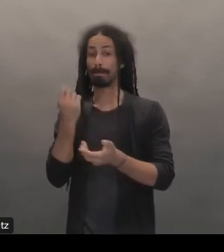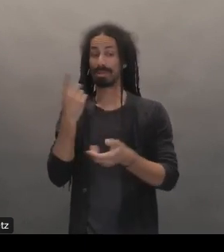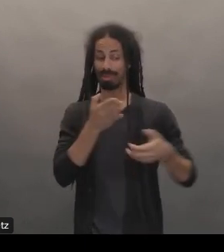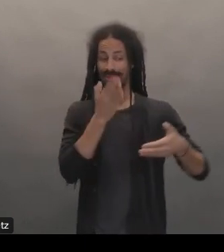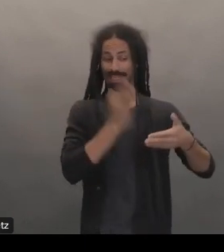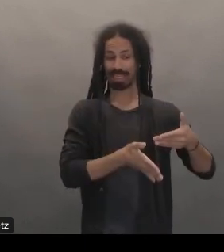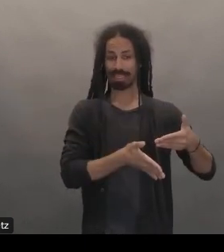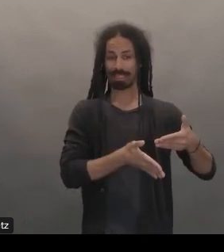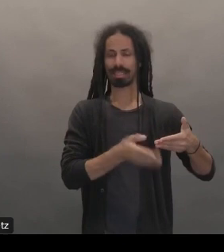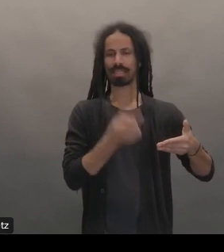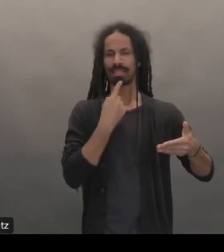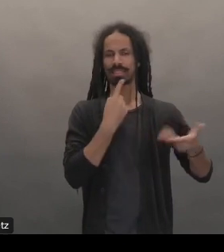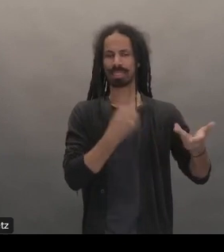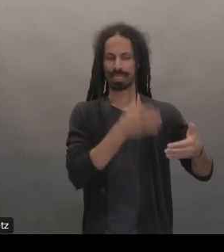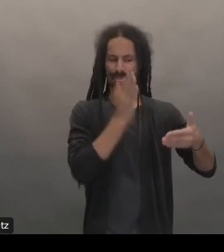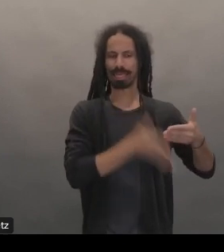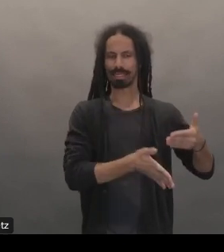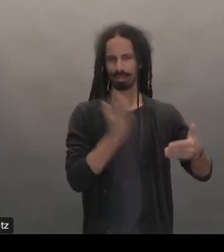headings.